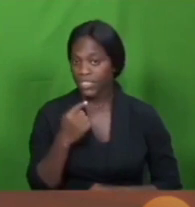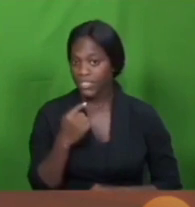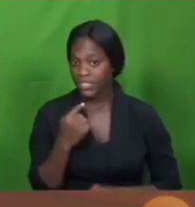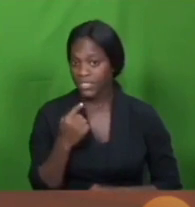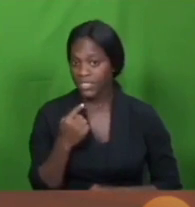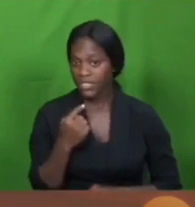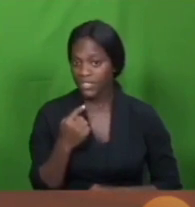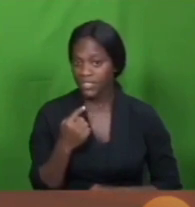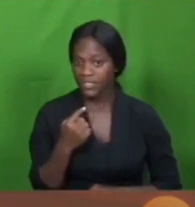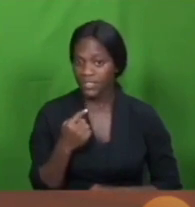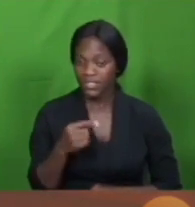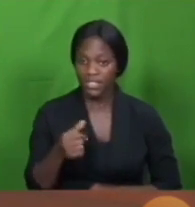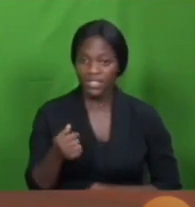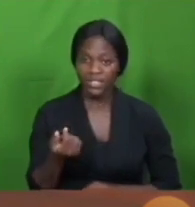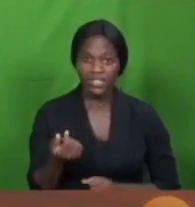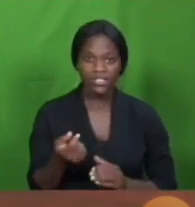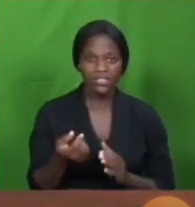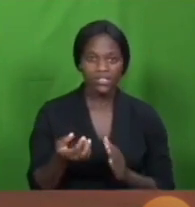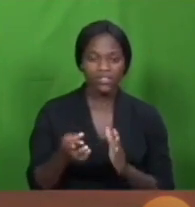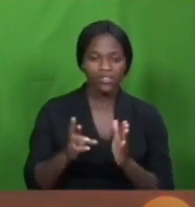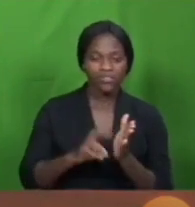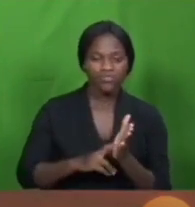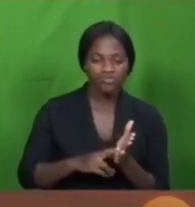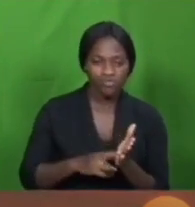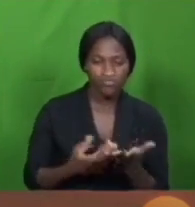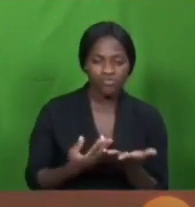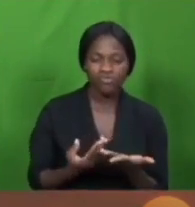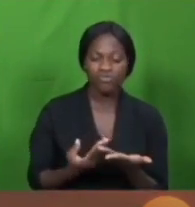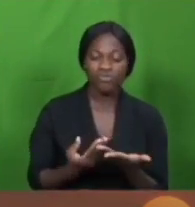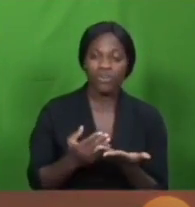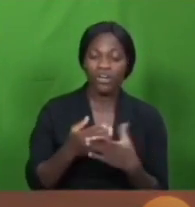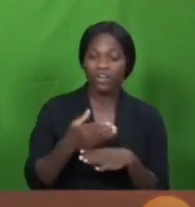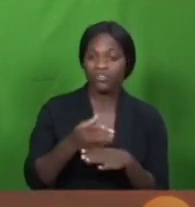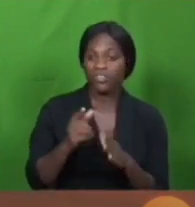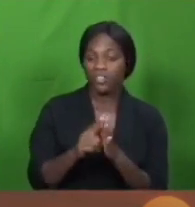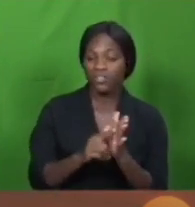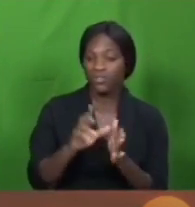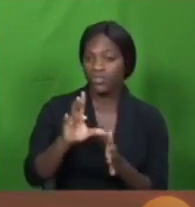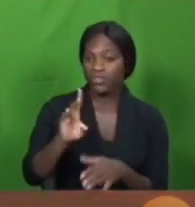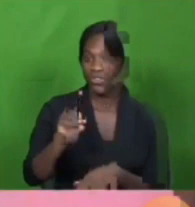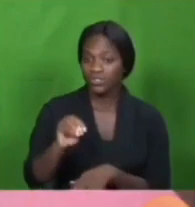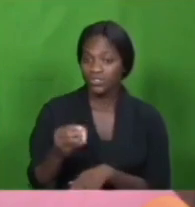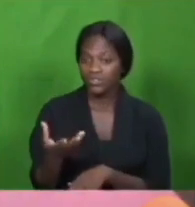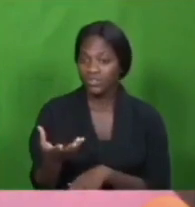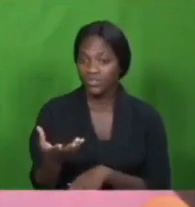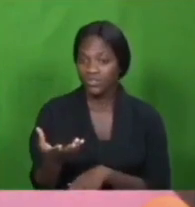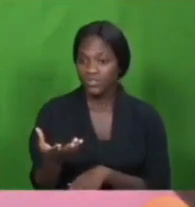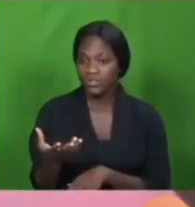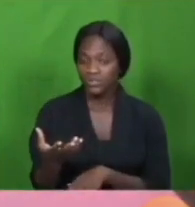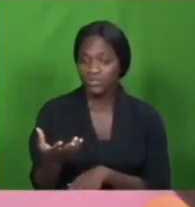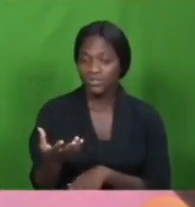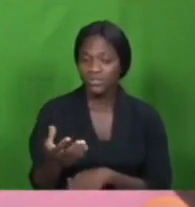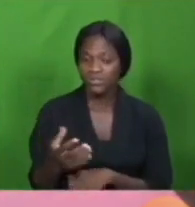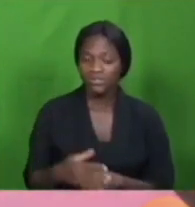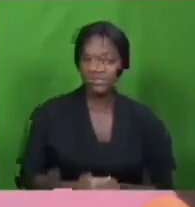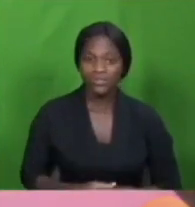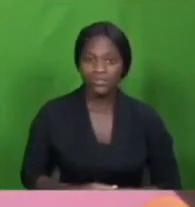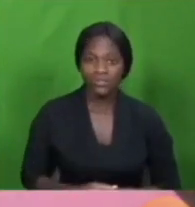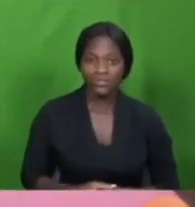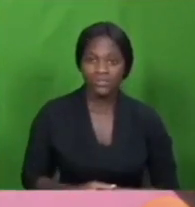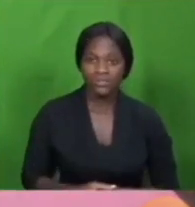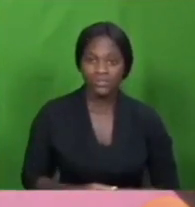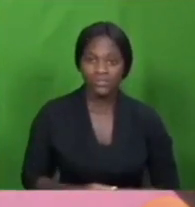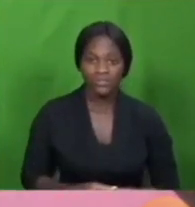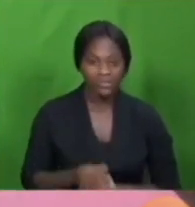that any other rule or regulation made by a person or authority under a power conferred by this Constitution or any other law